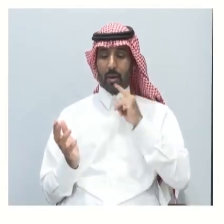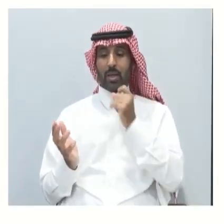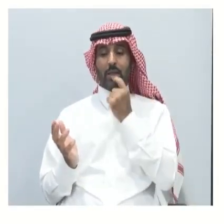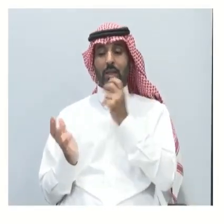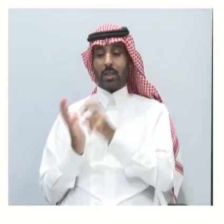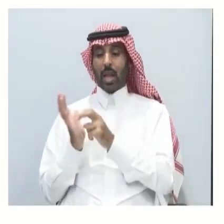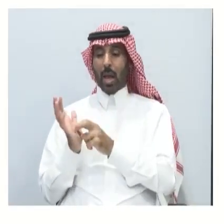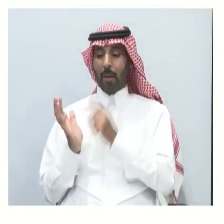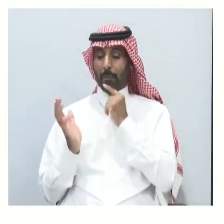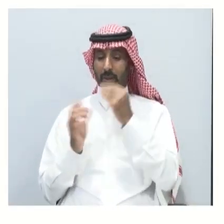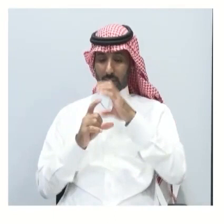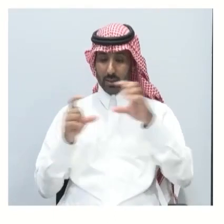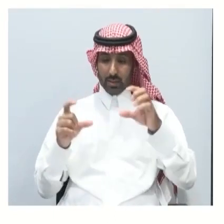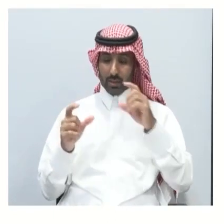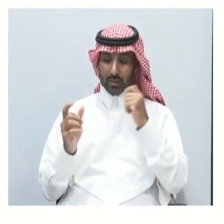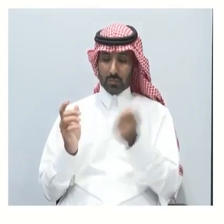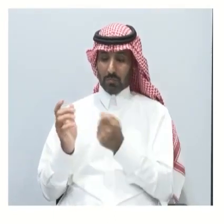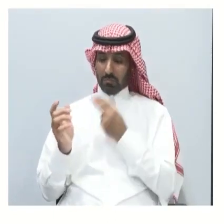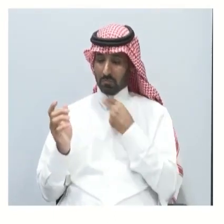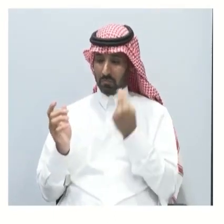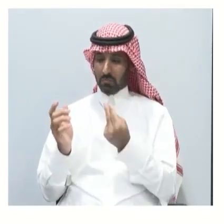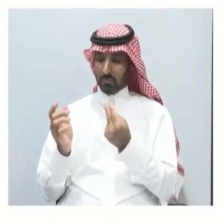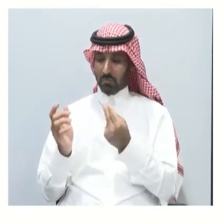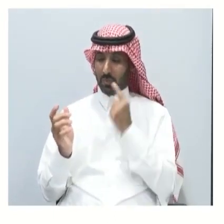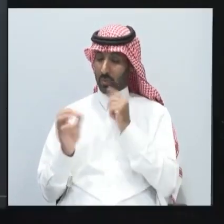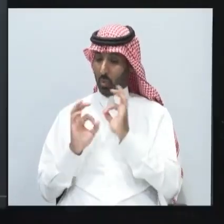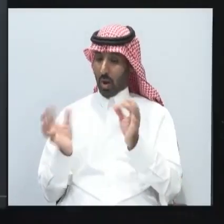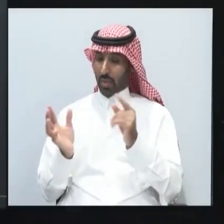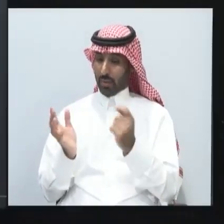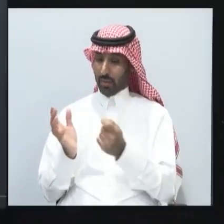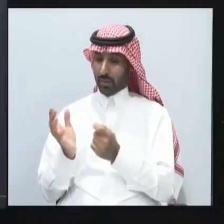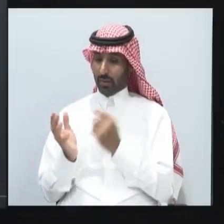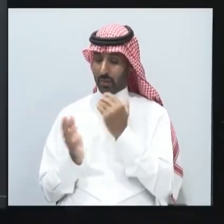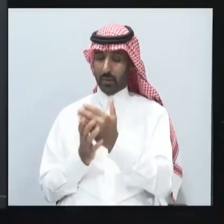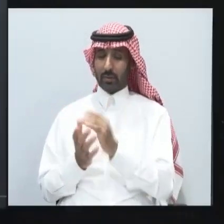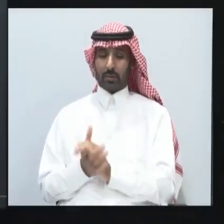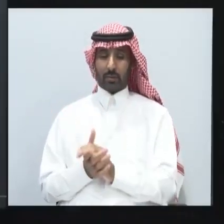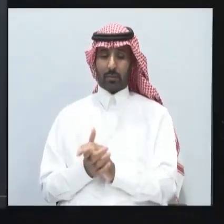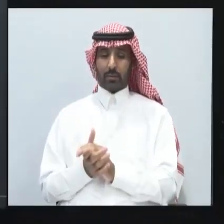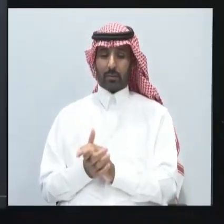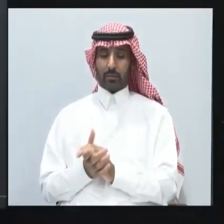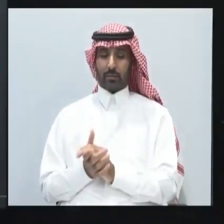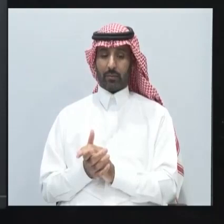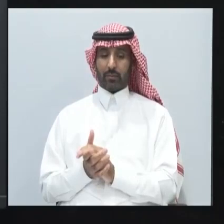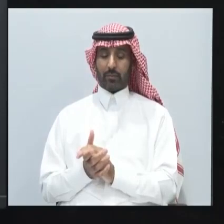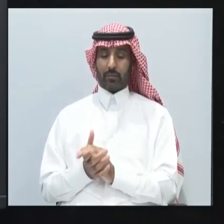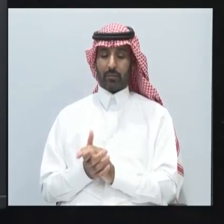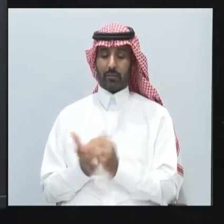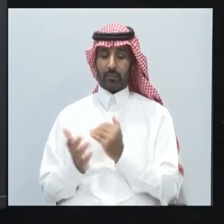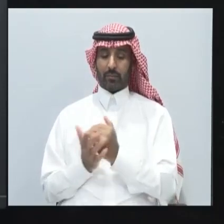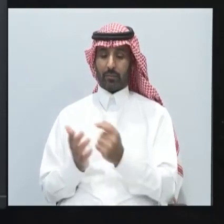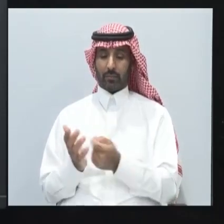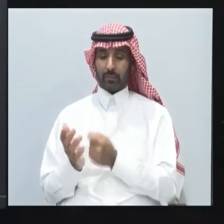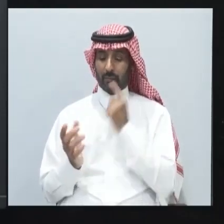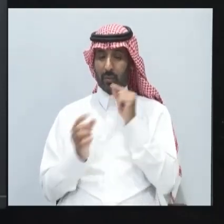of the structure, your handwriting, to make sure that it is clear if you're writing with your handwriting, and we have